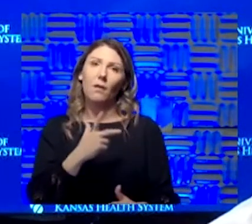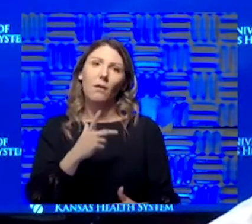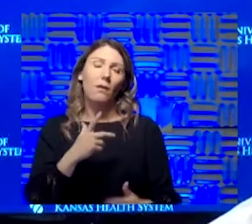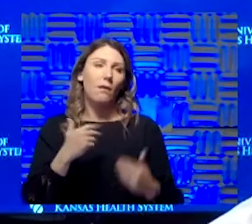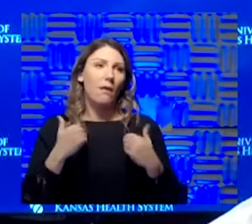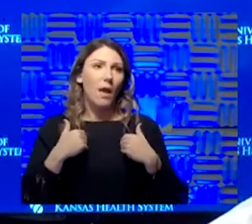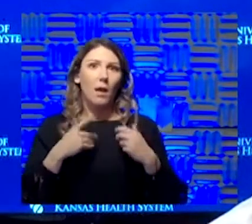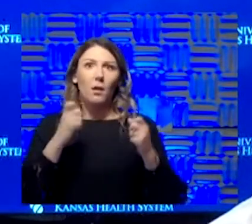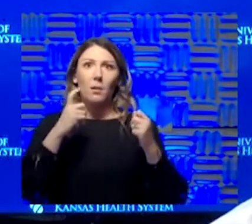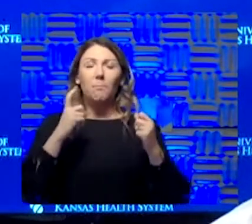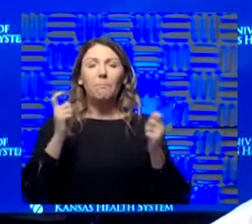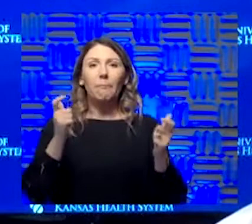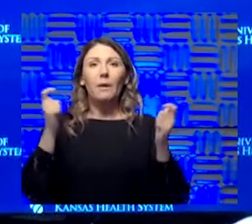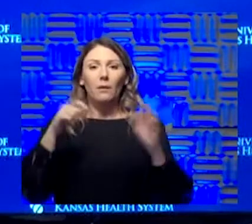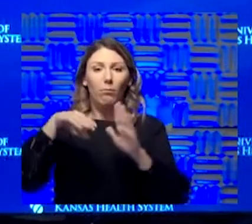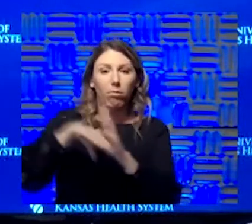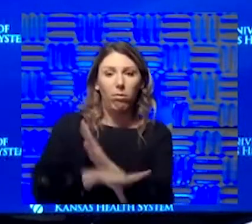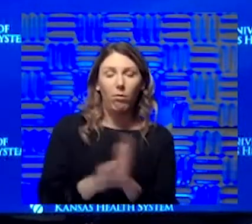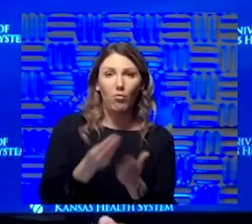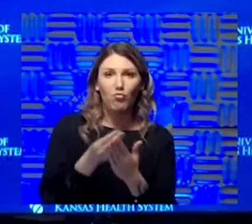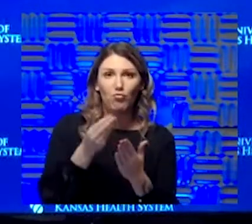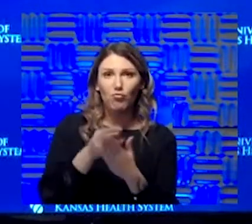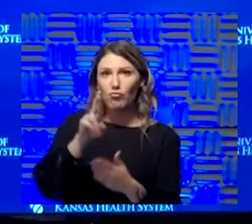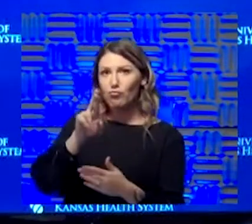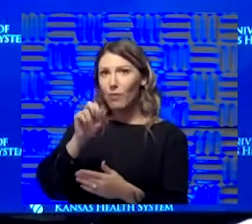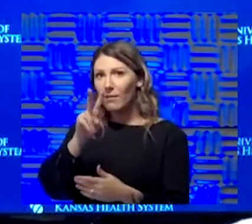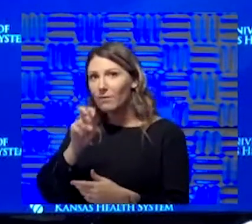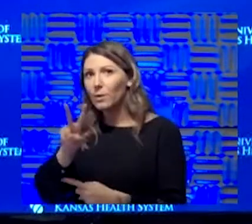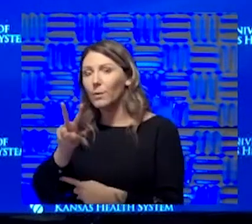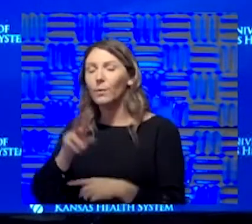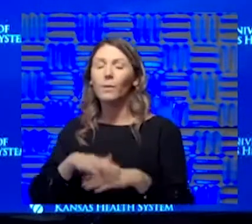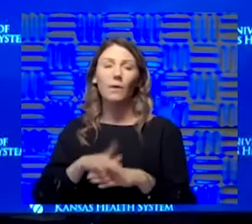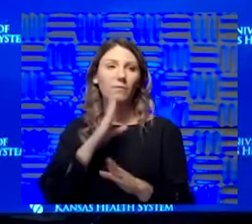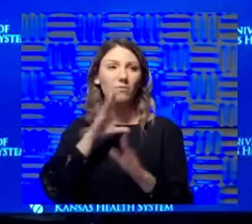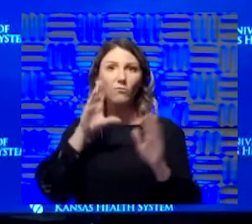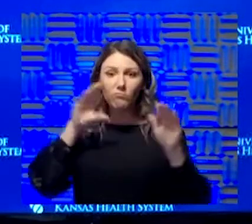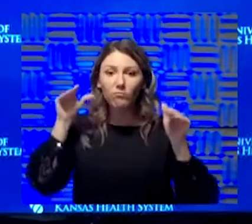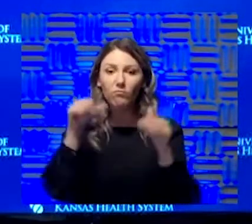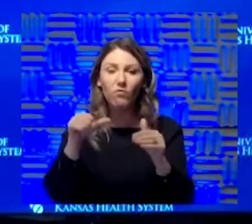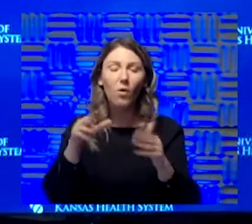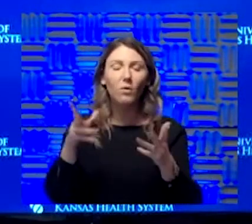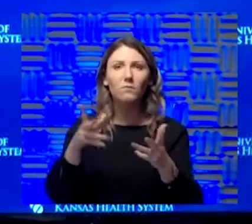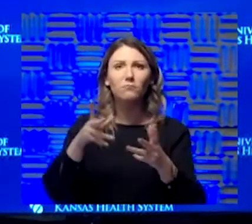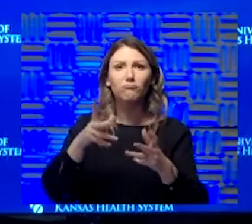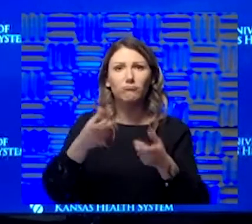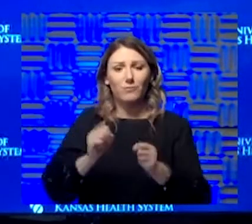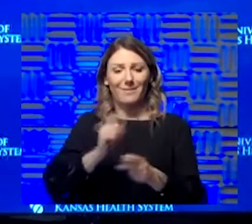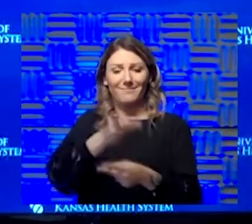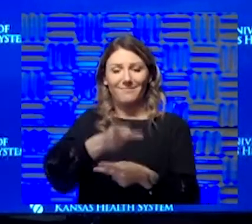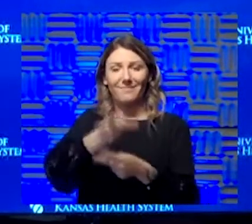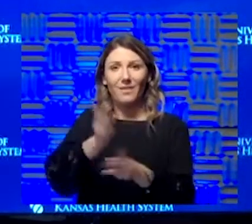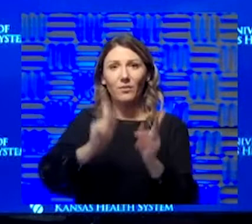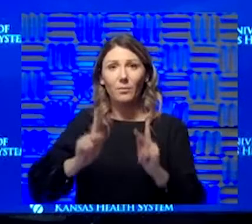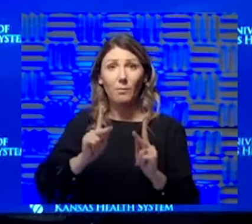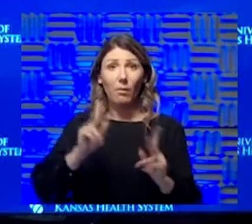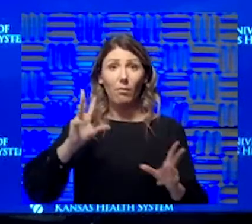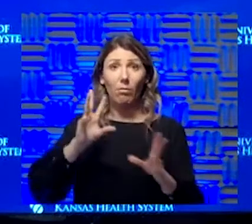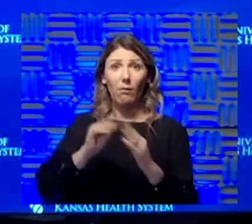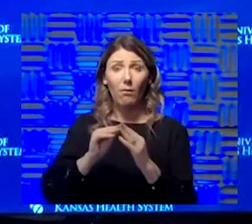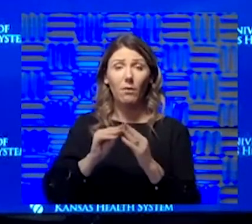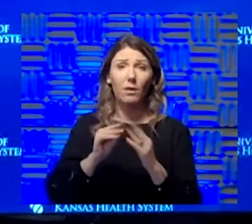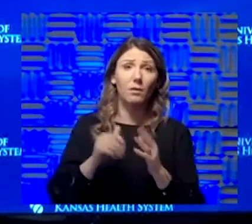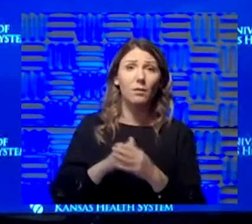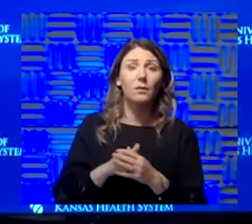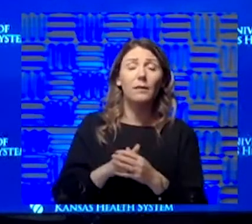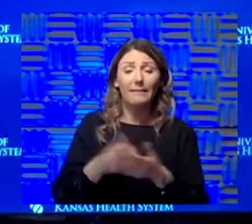drop in revenue, and yet they are the focal point of trying to take care of folks. And I think the combination of efforts